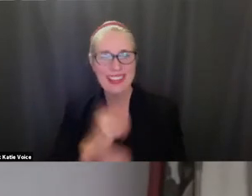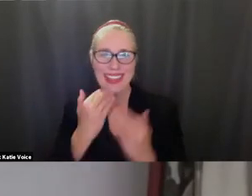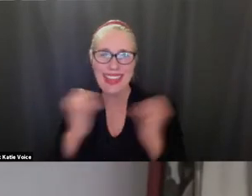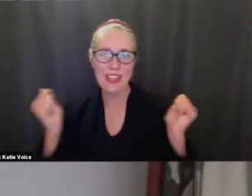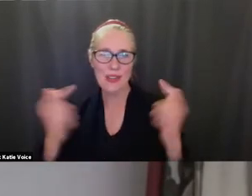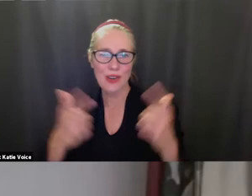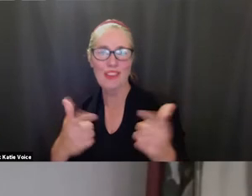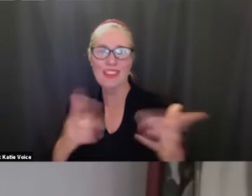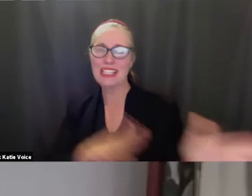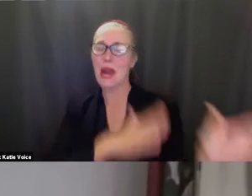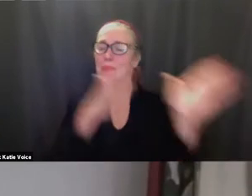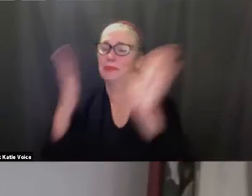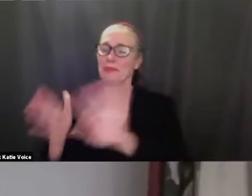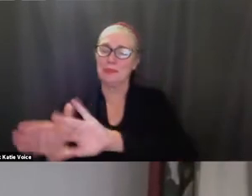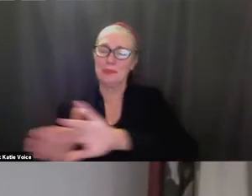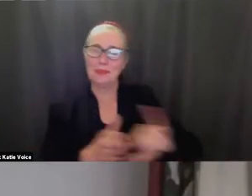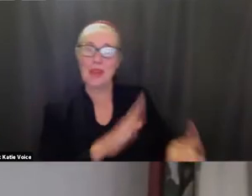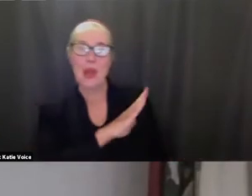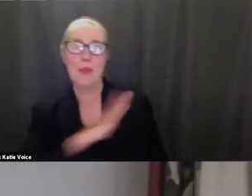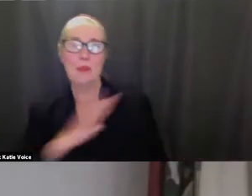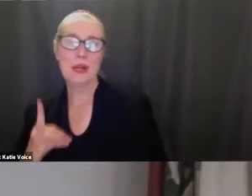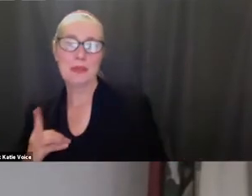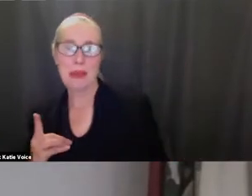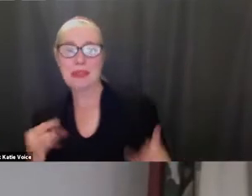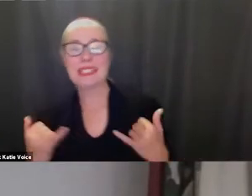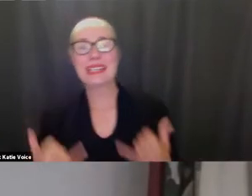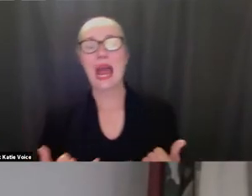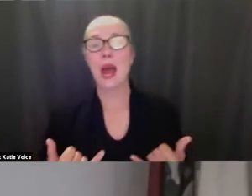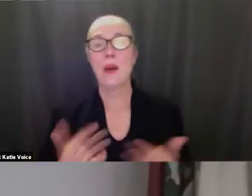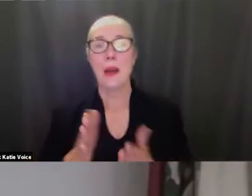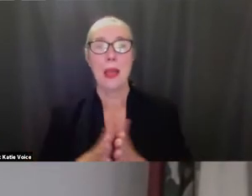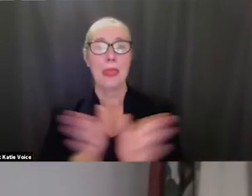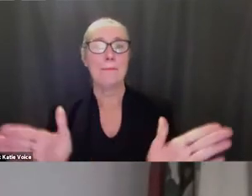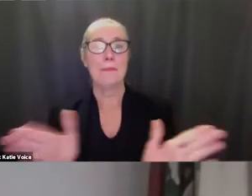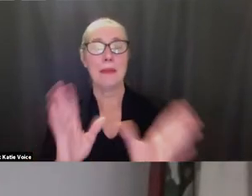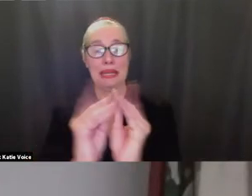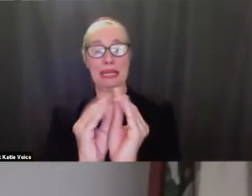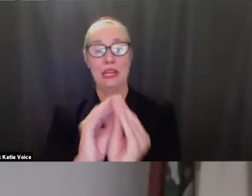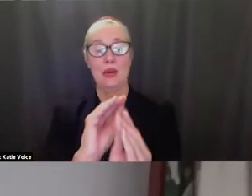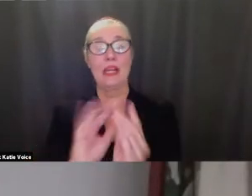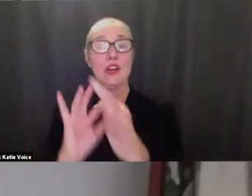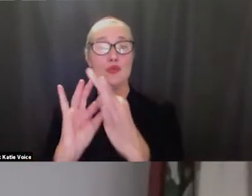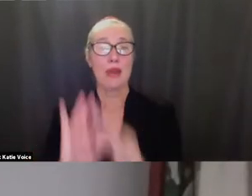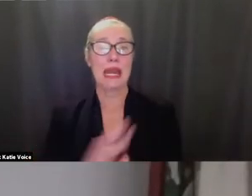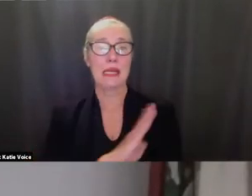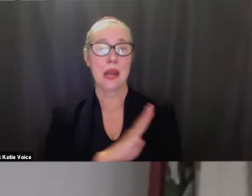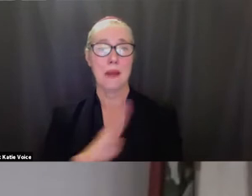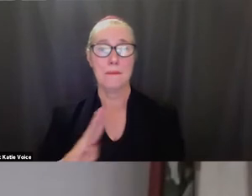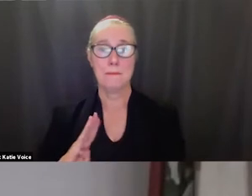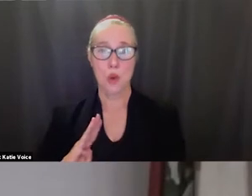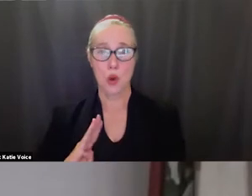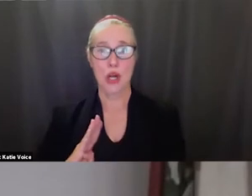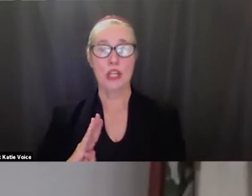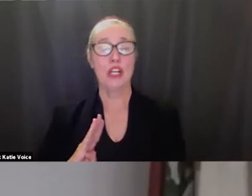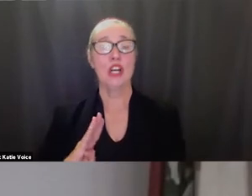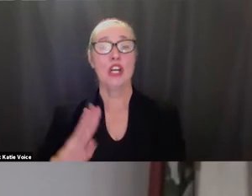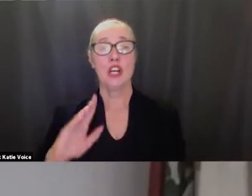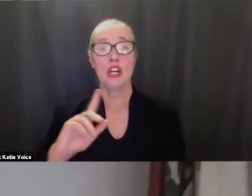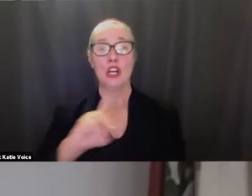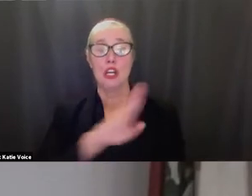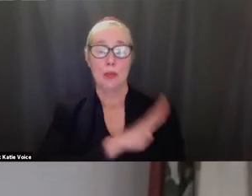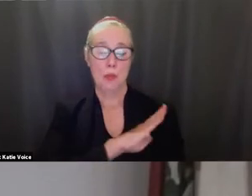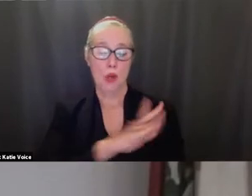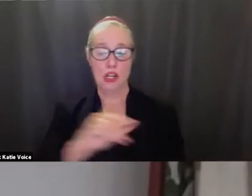gears board members we're going on to the public hearing about the board trustee areas and the maps